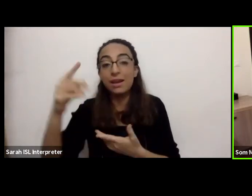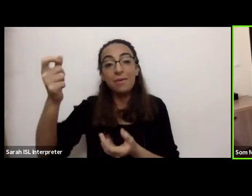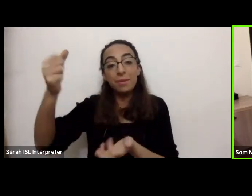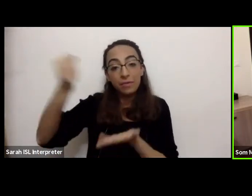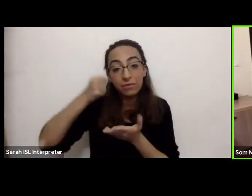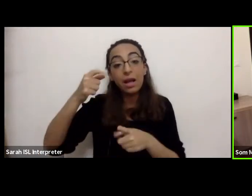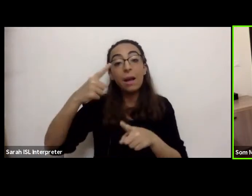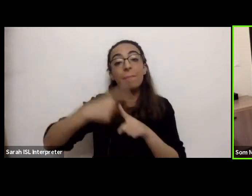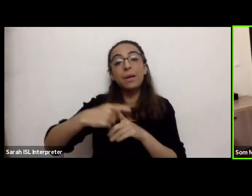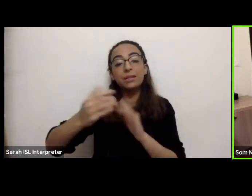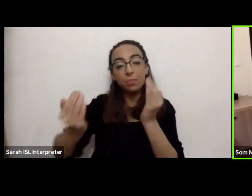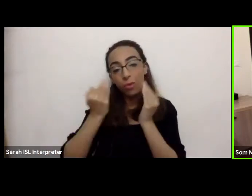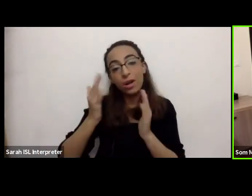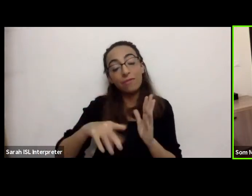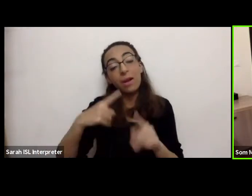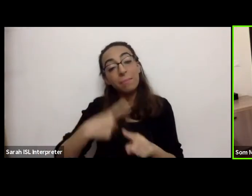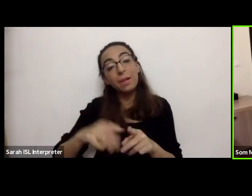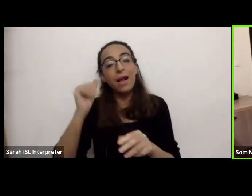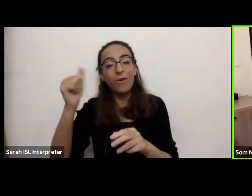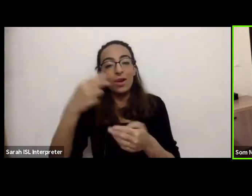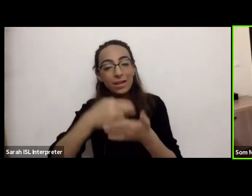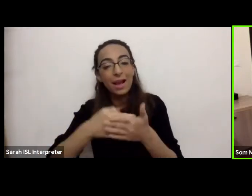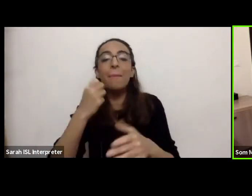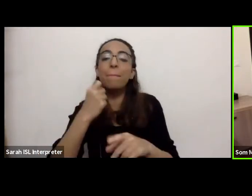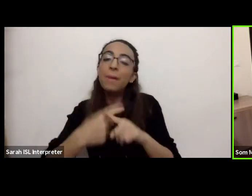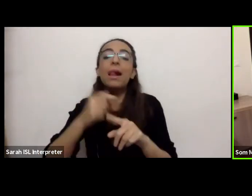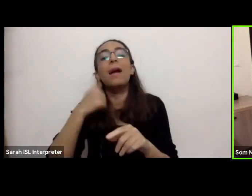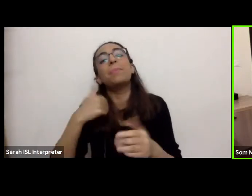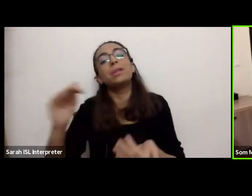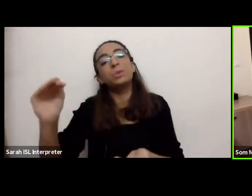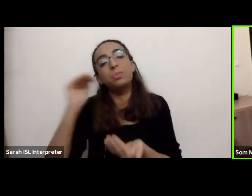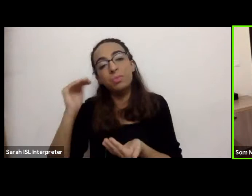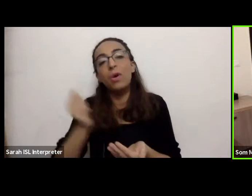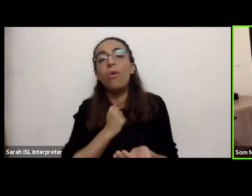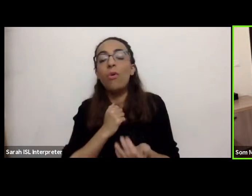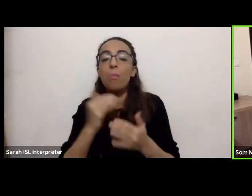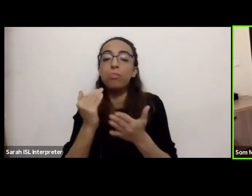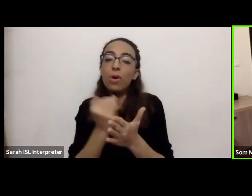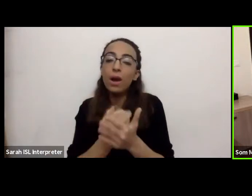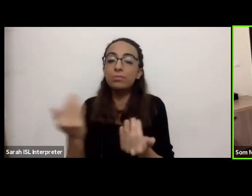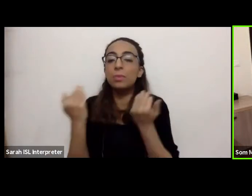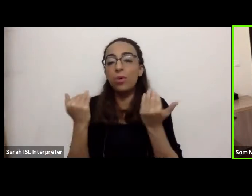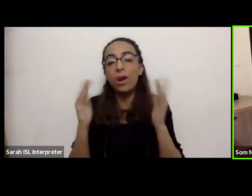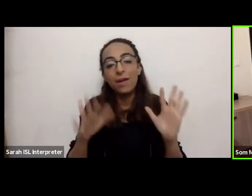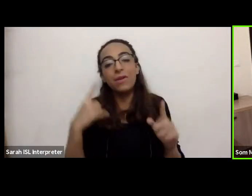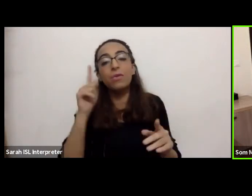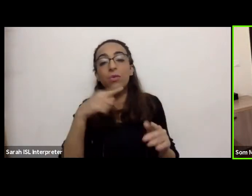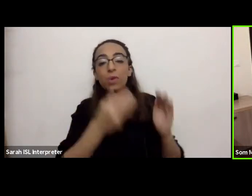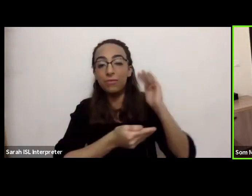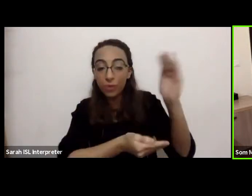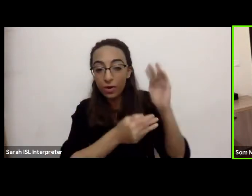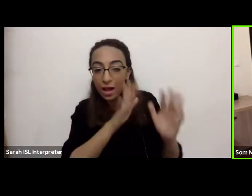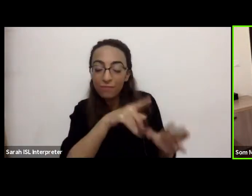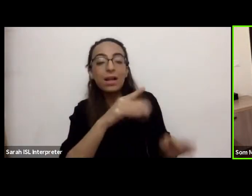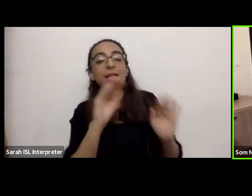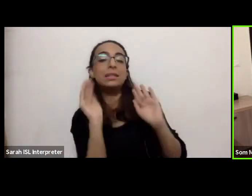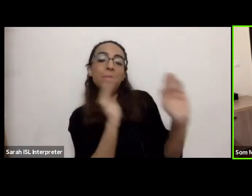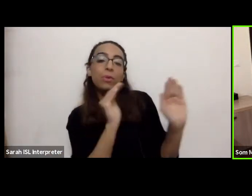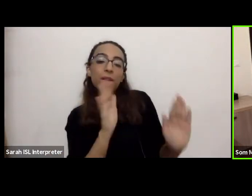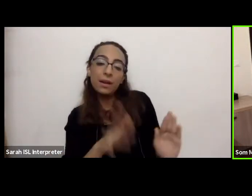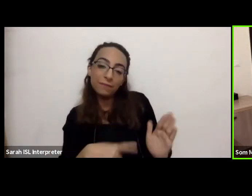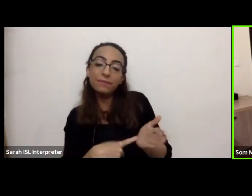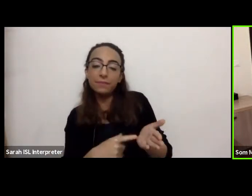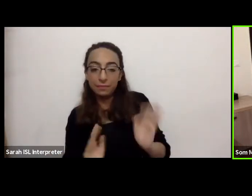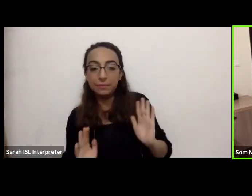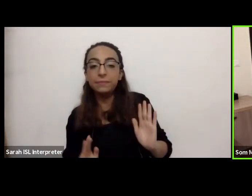naming this award, but also their support to our programs and also to all the awardees that have done